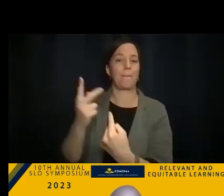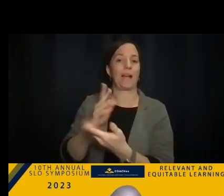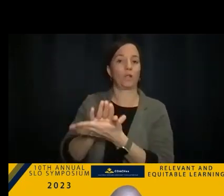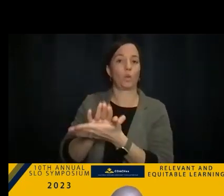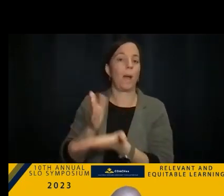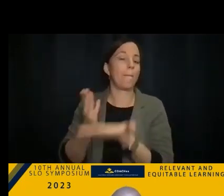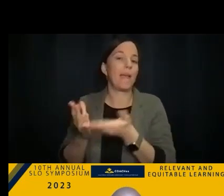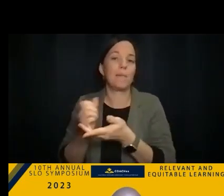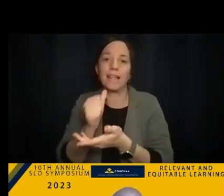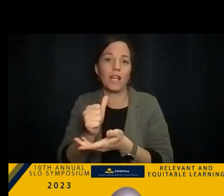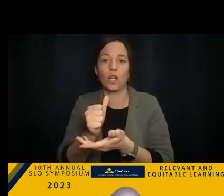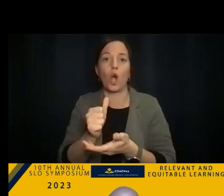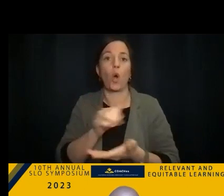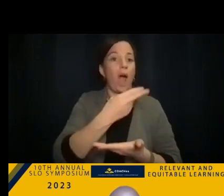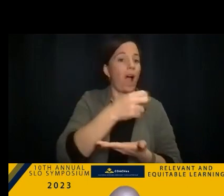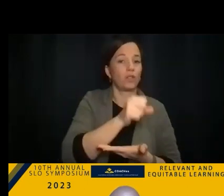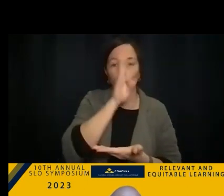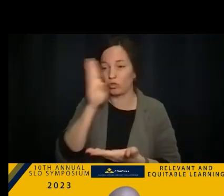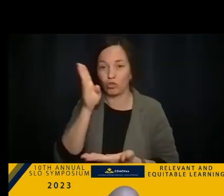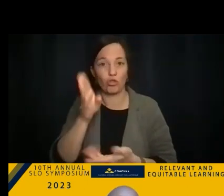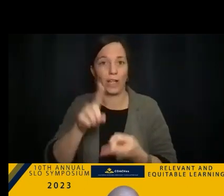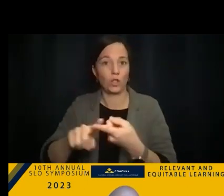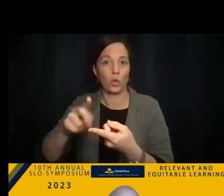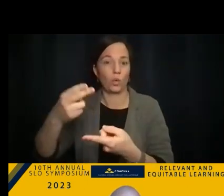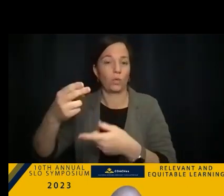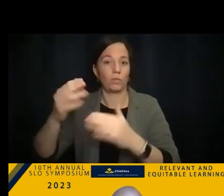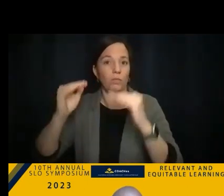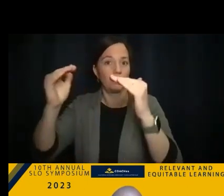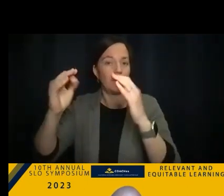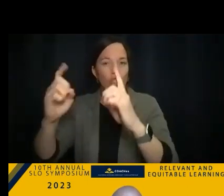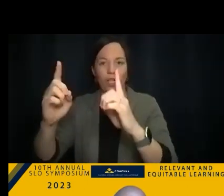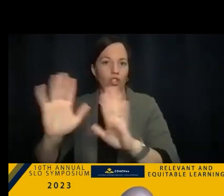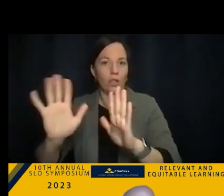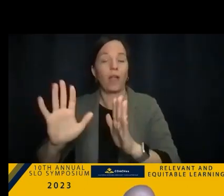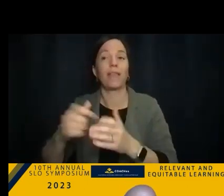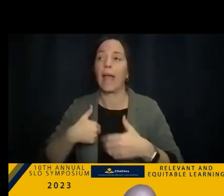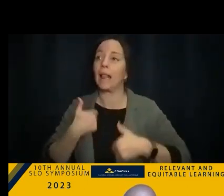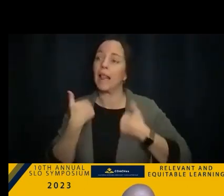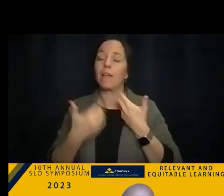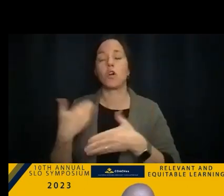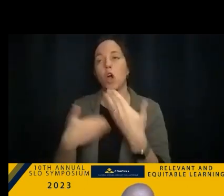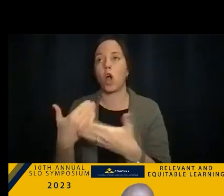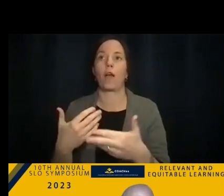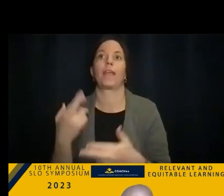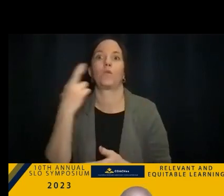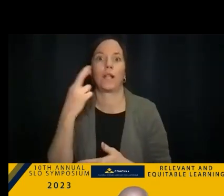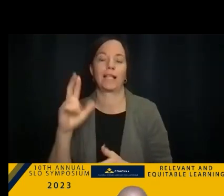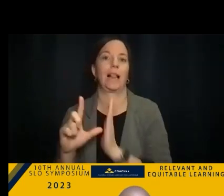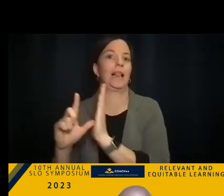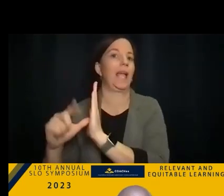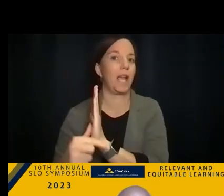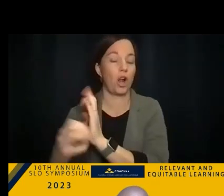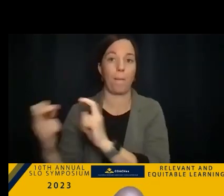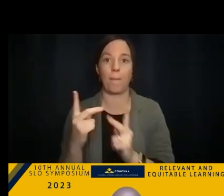to school immediately, and they lived their lives, and then they found out later that once they went back to school and got